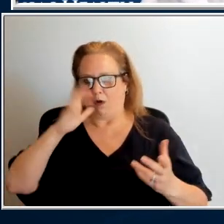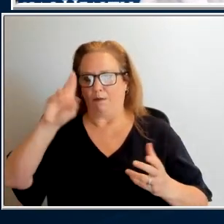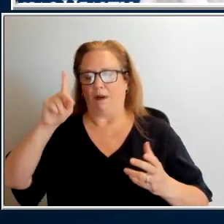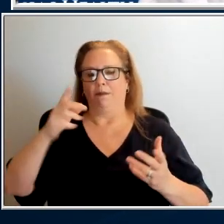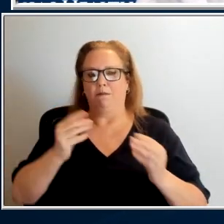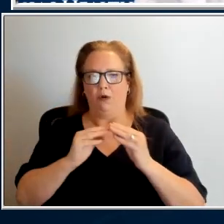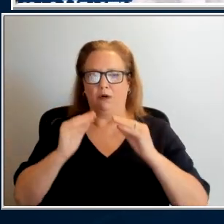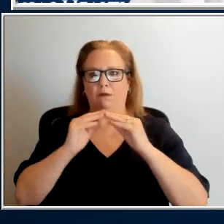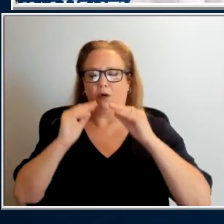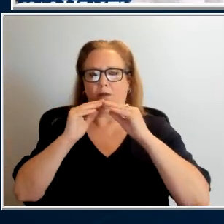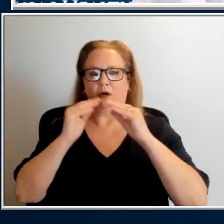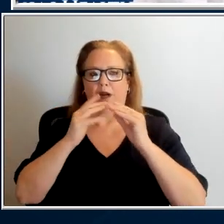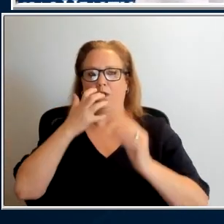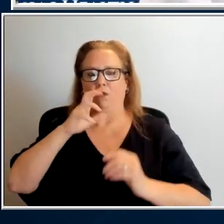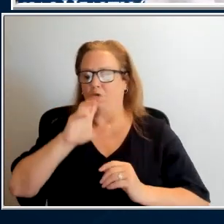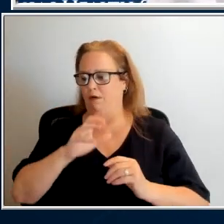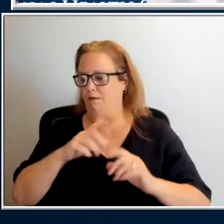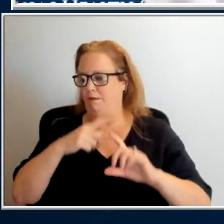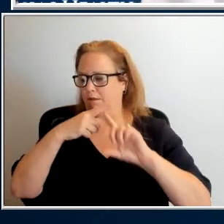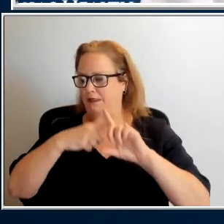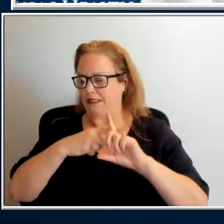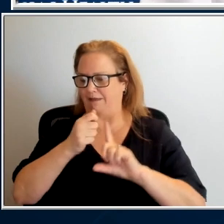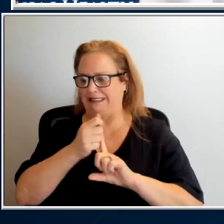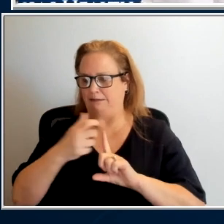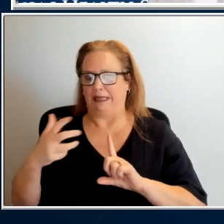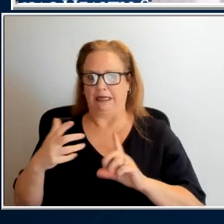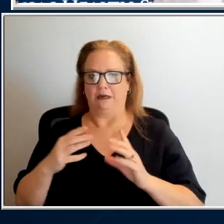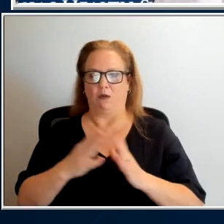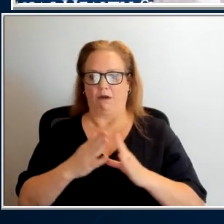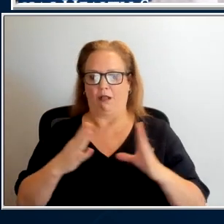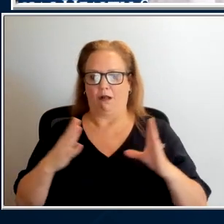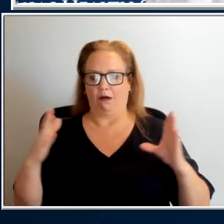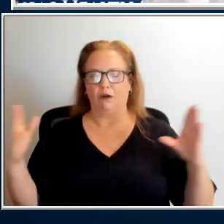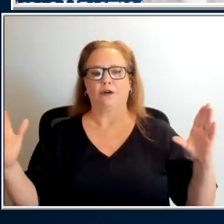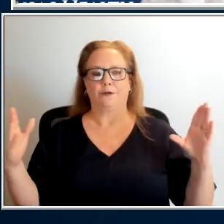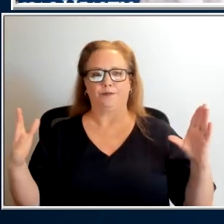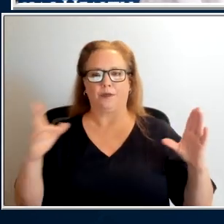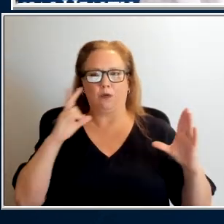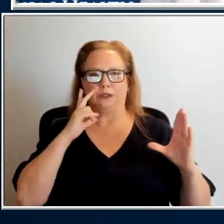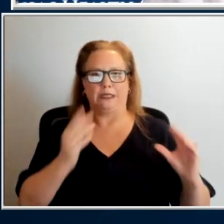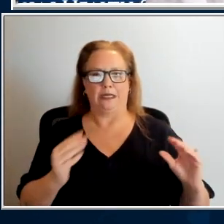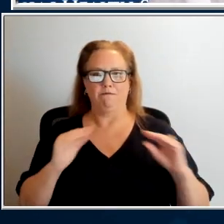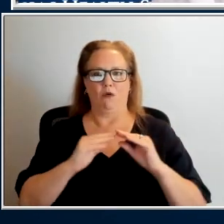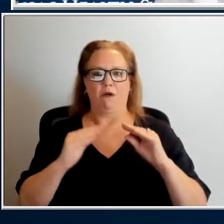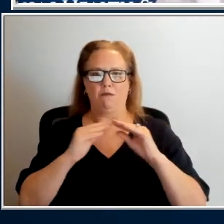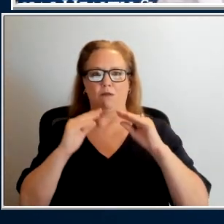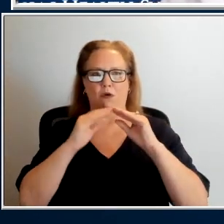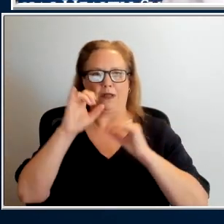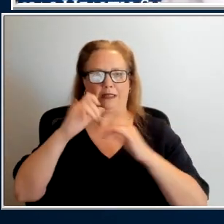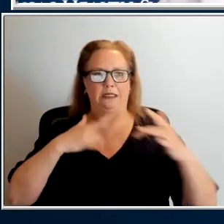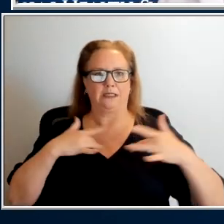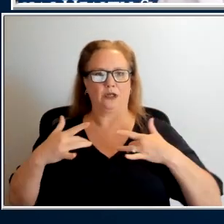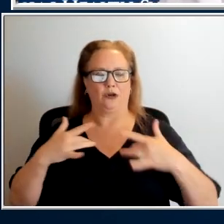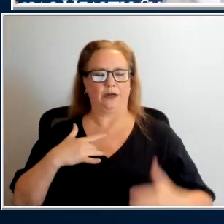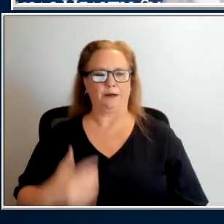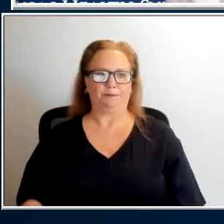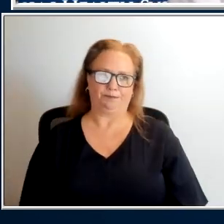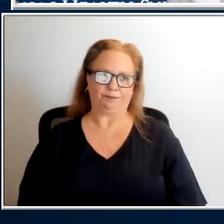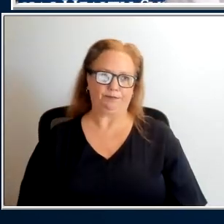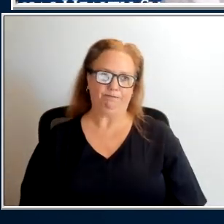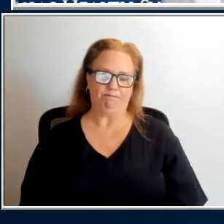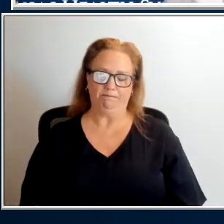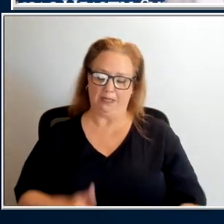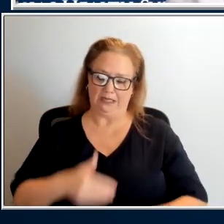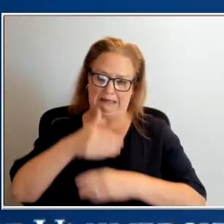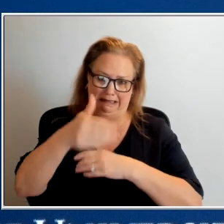the warm weather months have expanded, we're seeing more things like that. little concerning. What do you see is coming next?